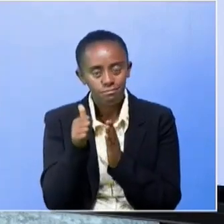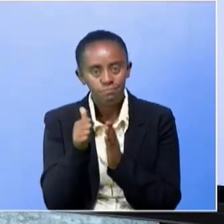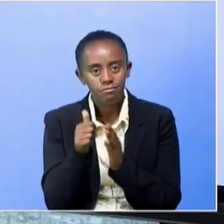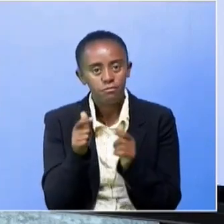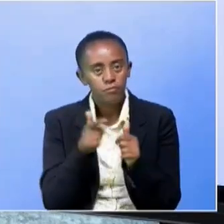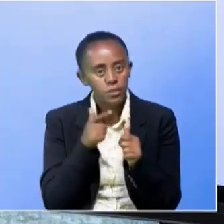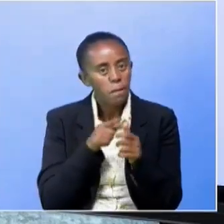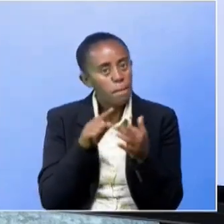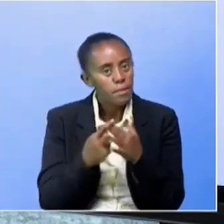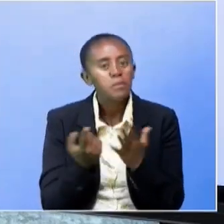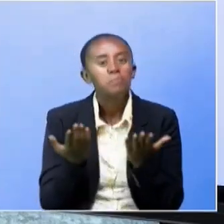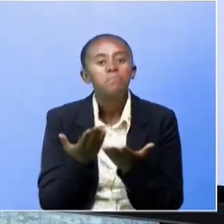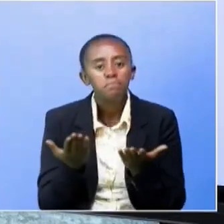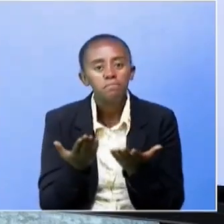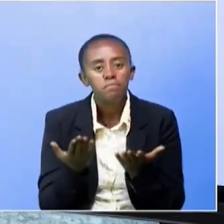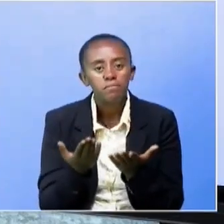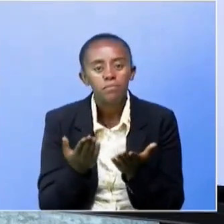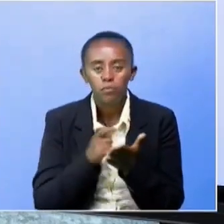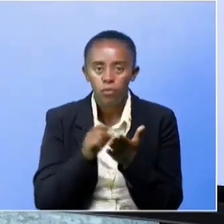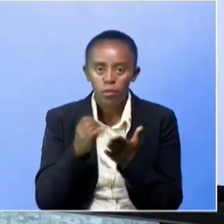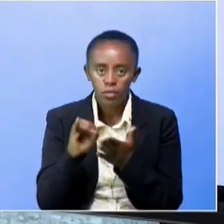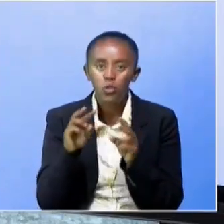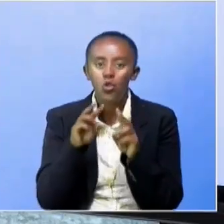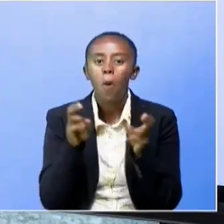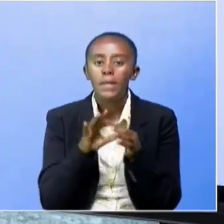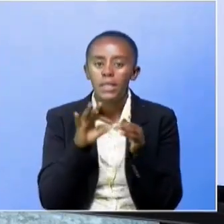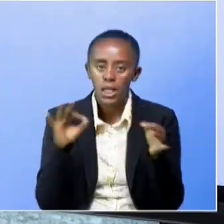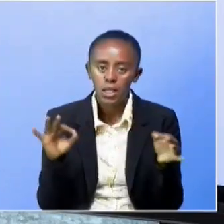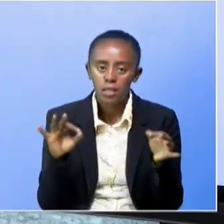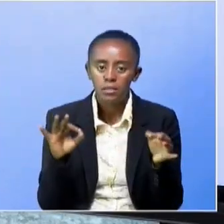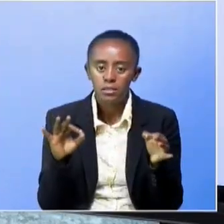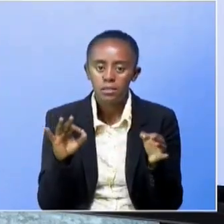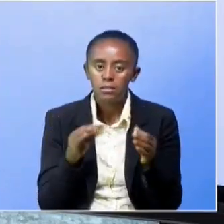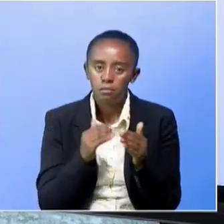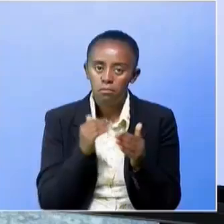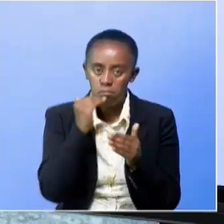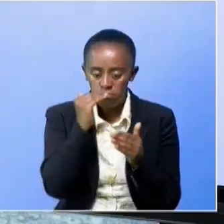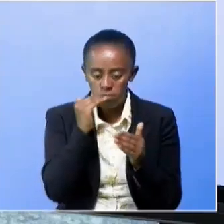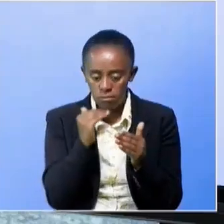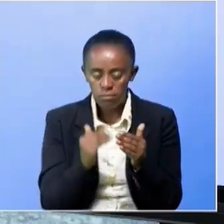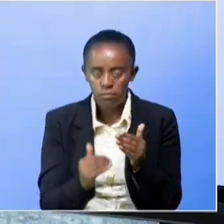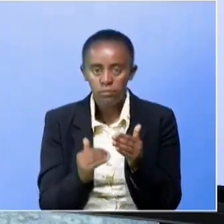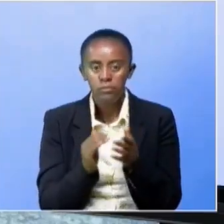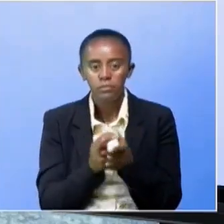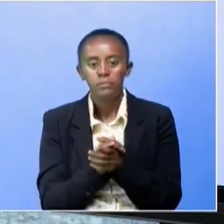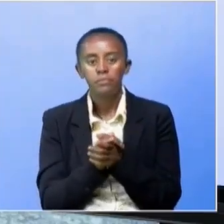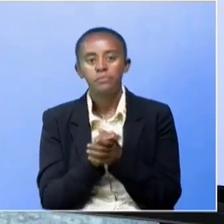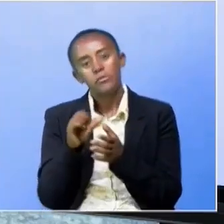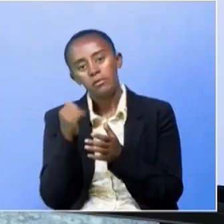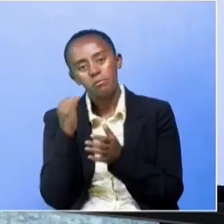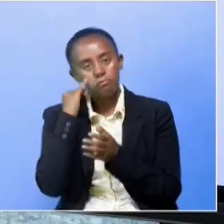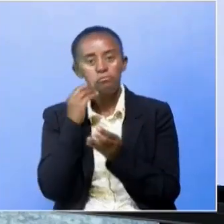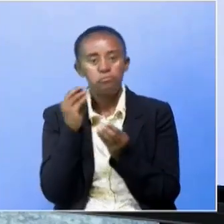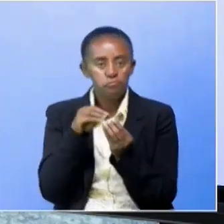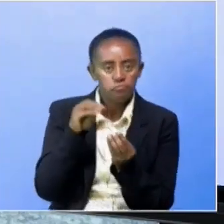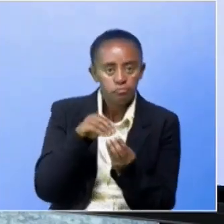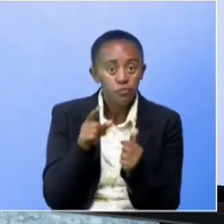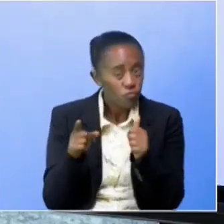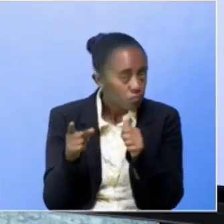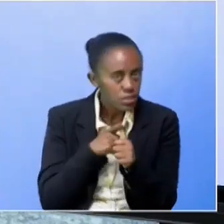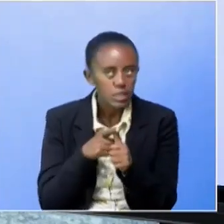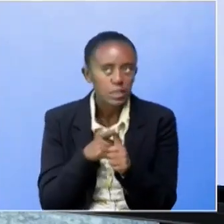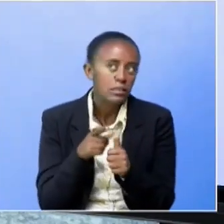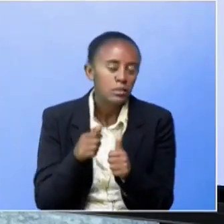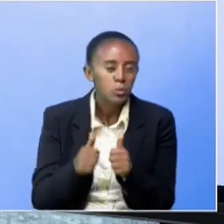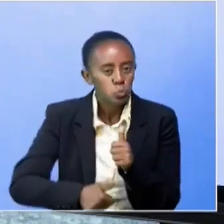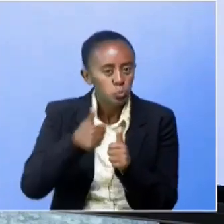begin by what? By writing a topic sentence. And then we write other ideas. But first, we need